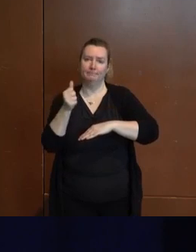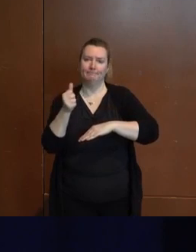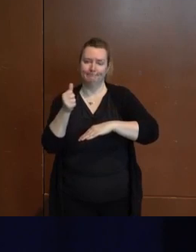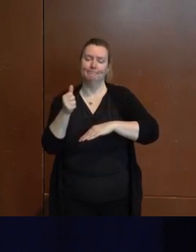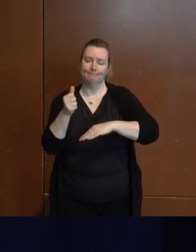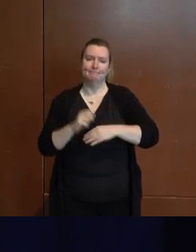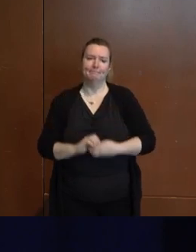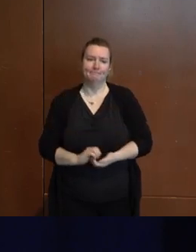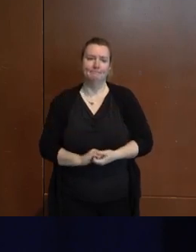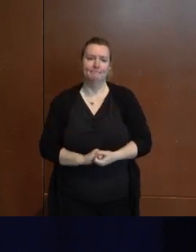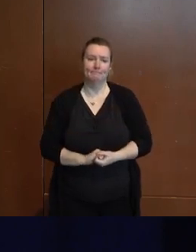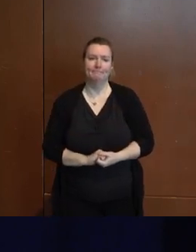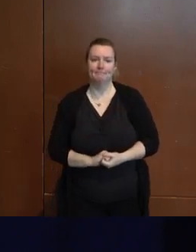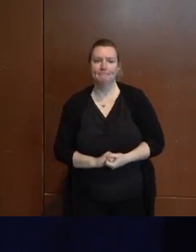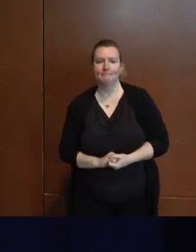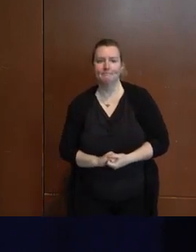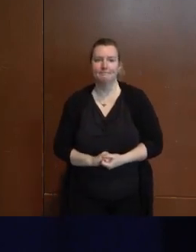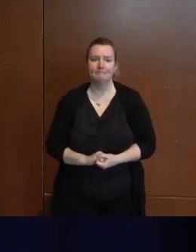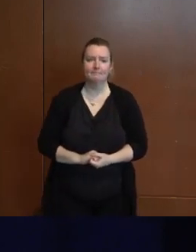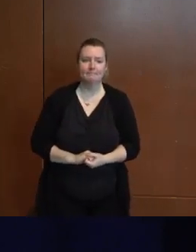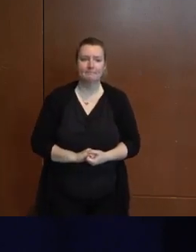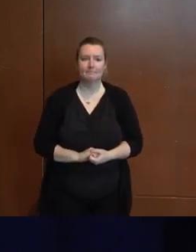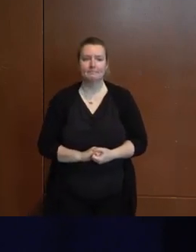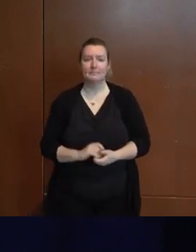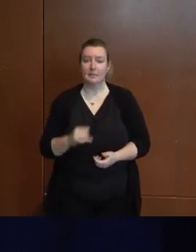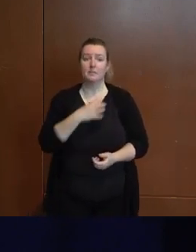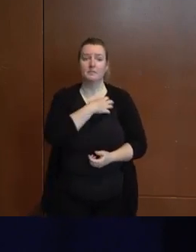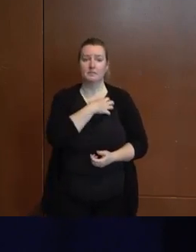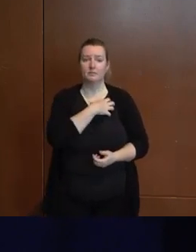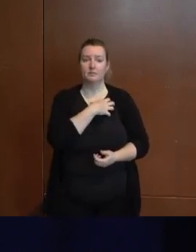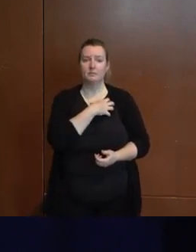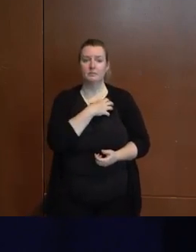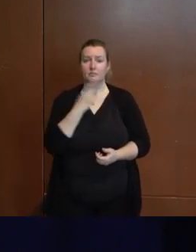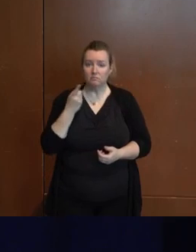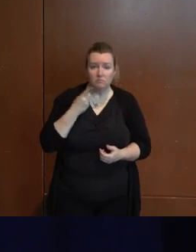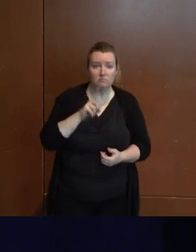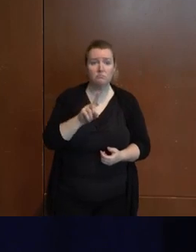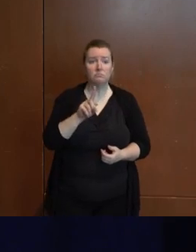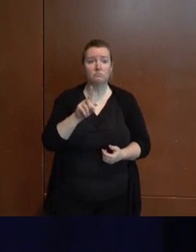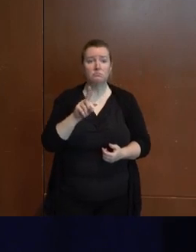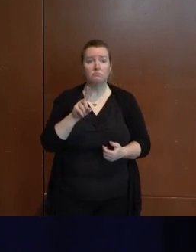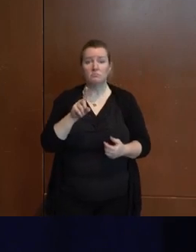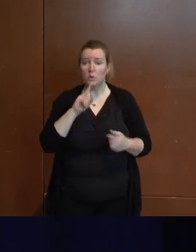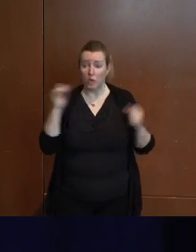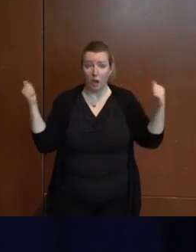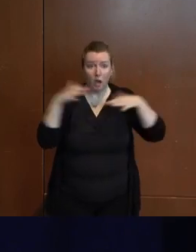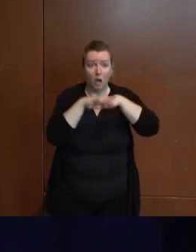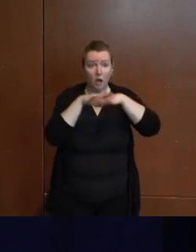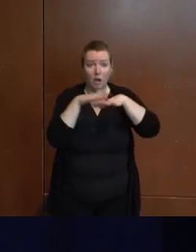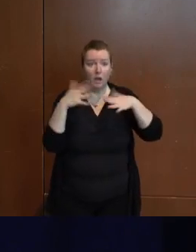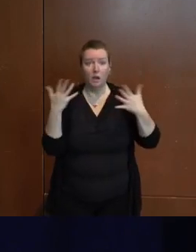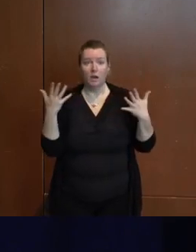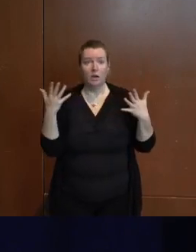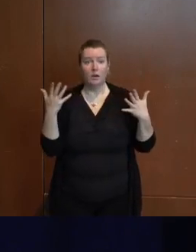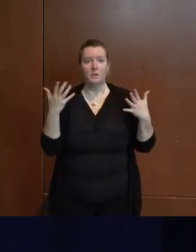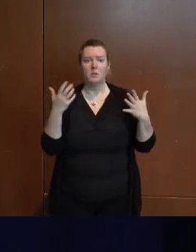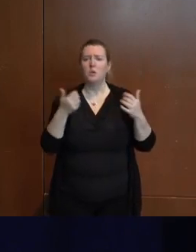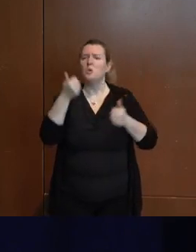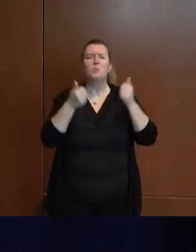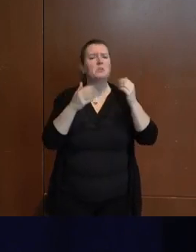has to understand that when law enforcement has to go to a large gathering, regardless of which municipality is, that those